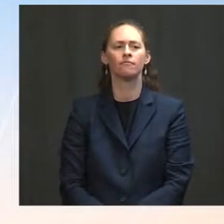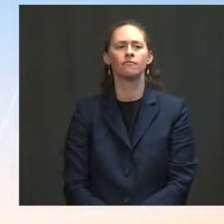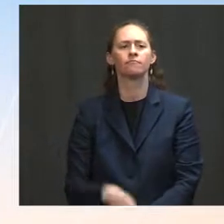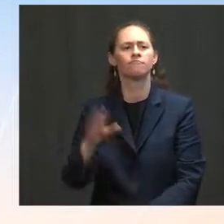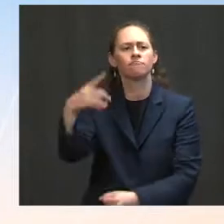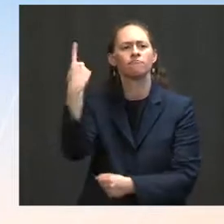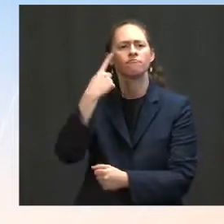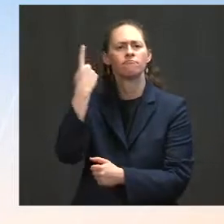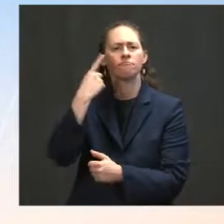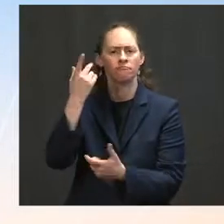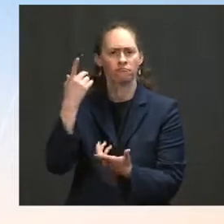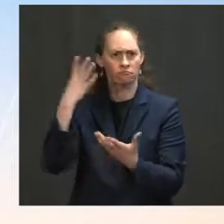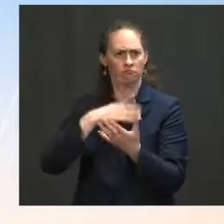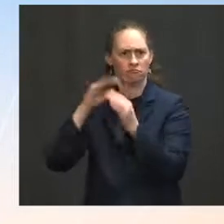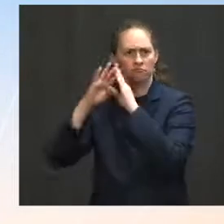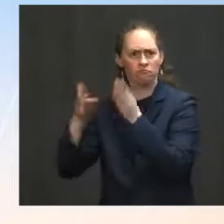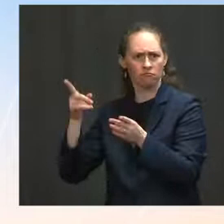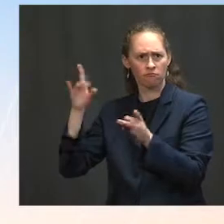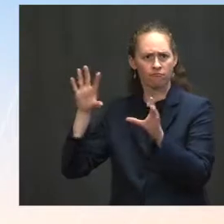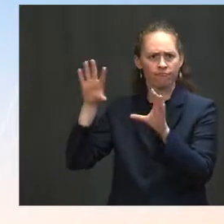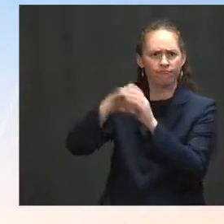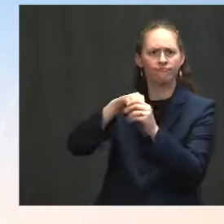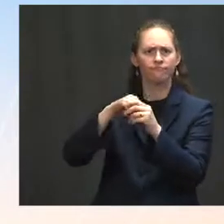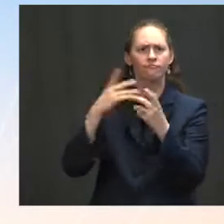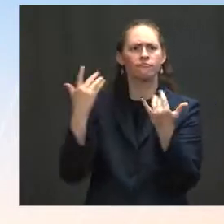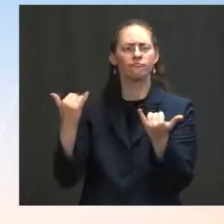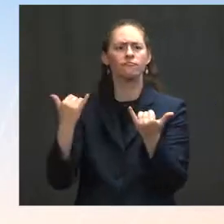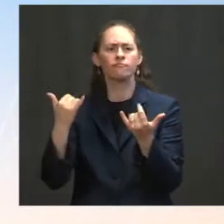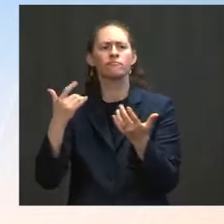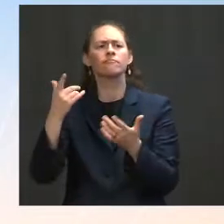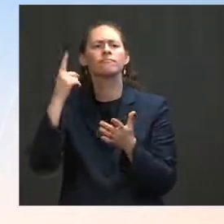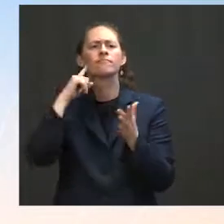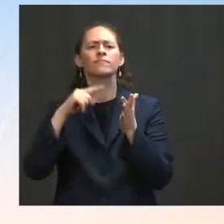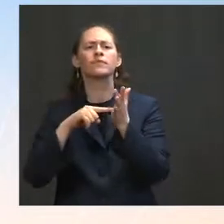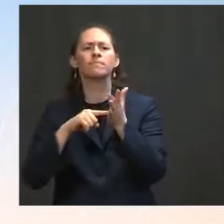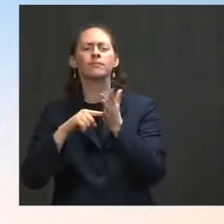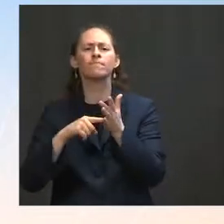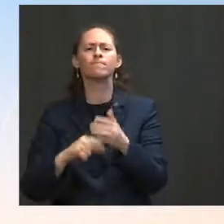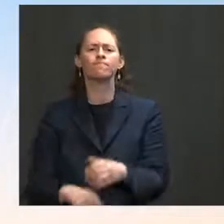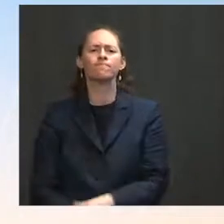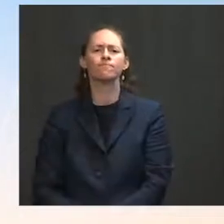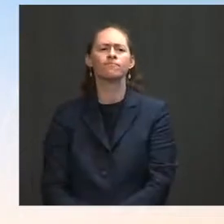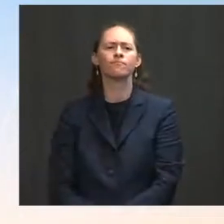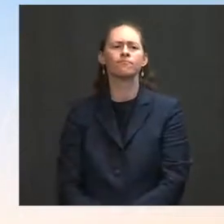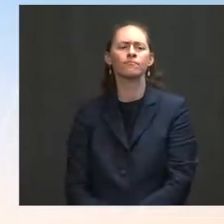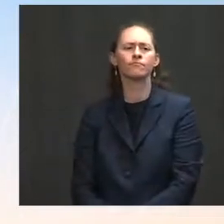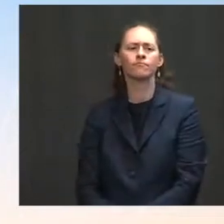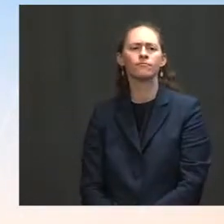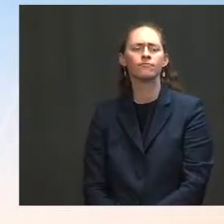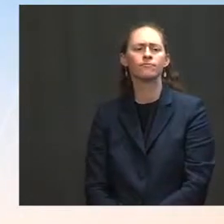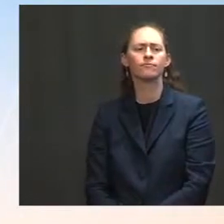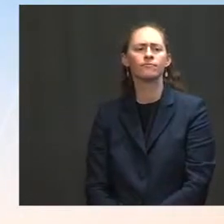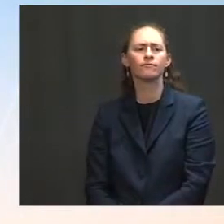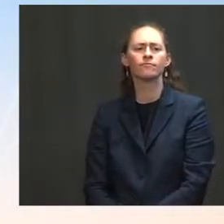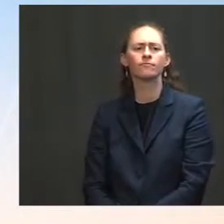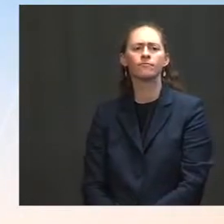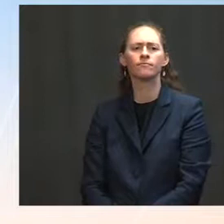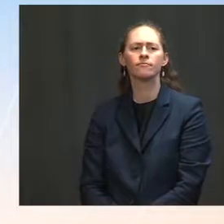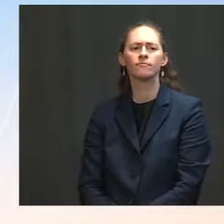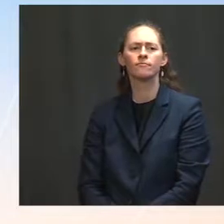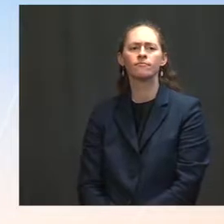Gallery to protect the purchasers or the ultimate purchaser's